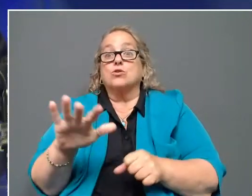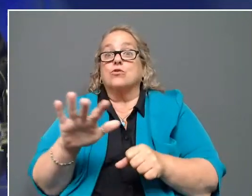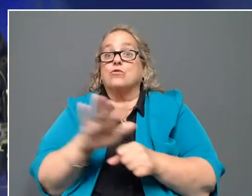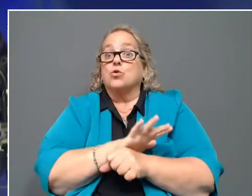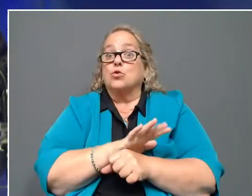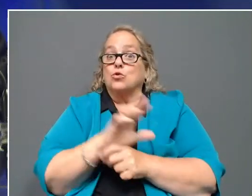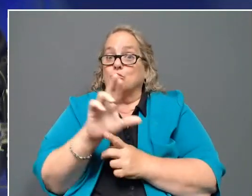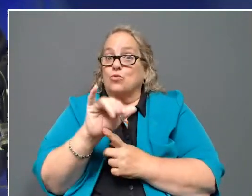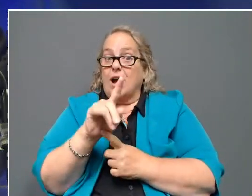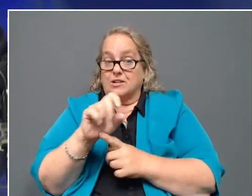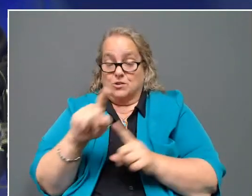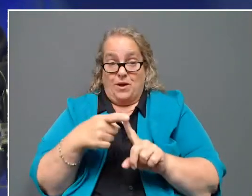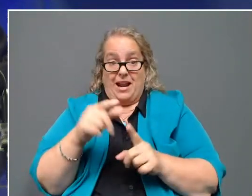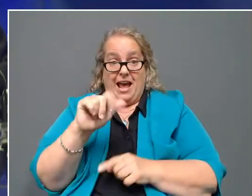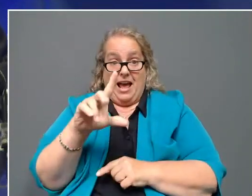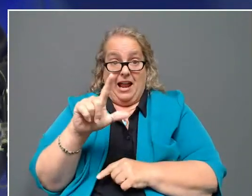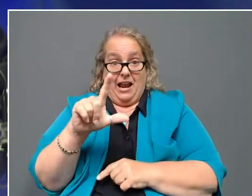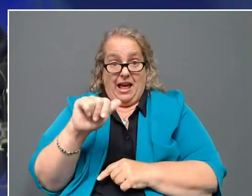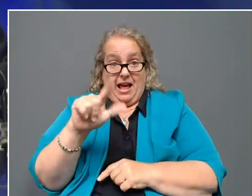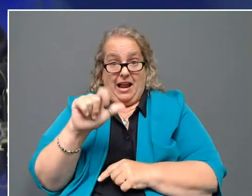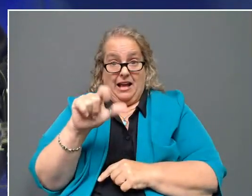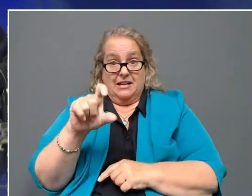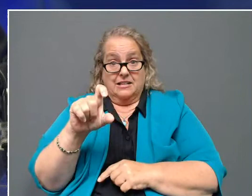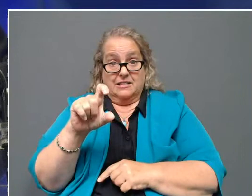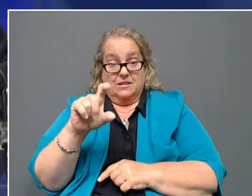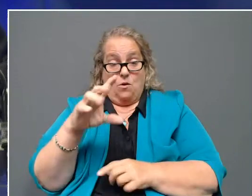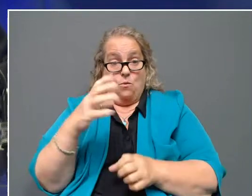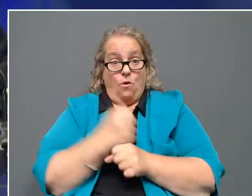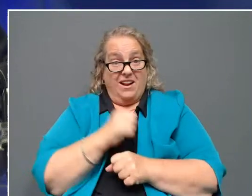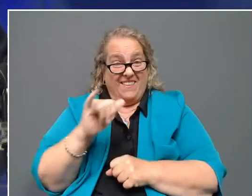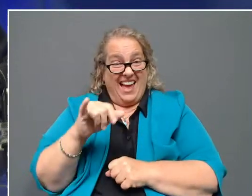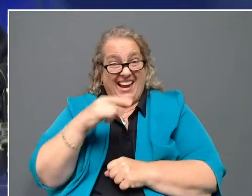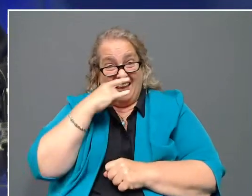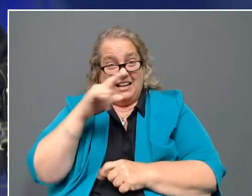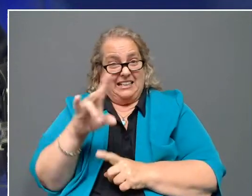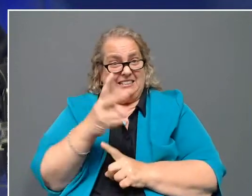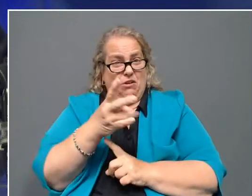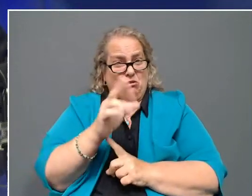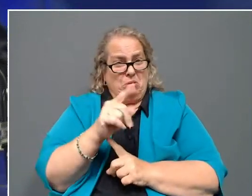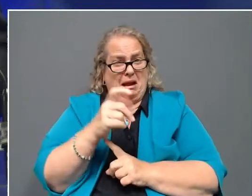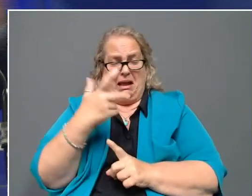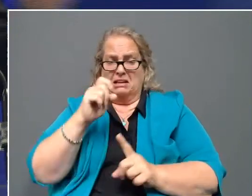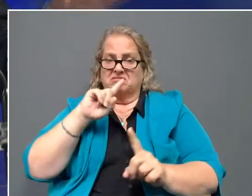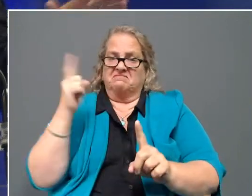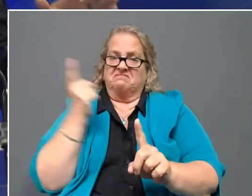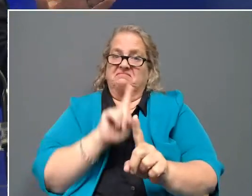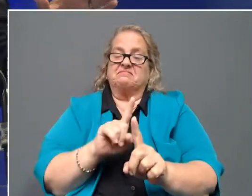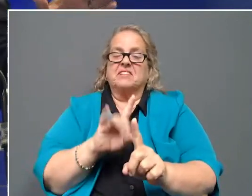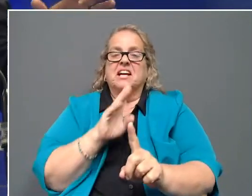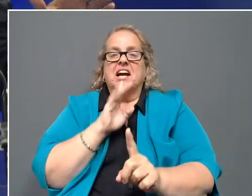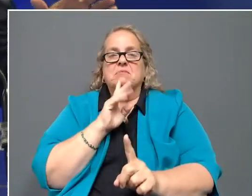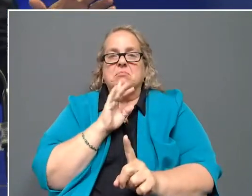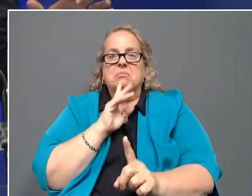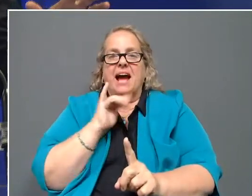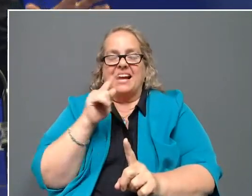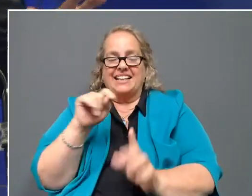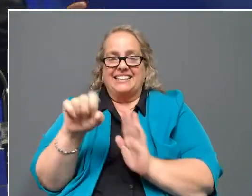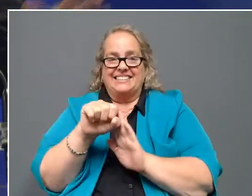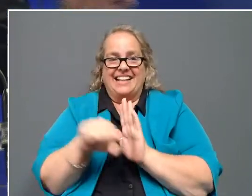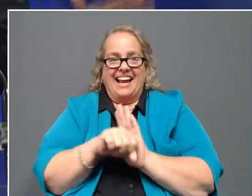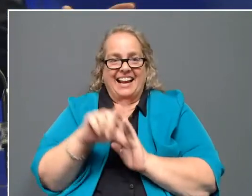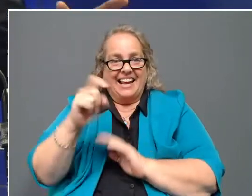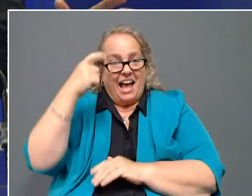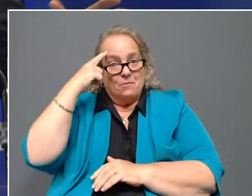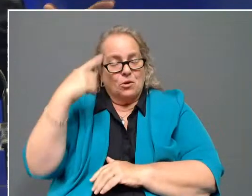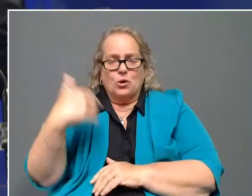won, and by the way, that kid's in 7th grade, and he stepped up to the microphone in the state capitol and just knocked it out of the park. That